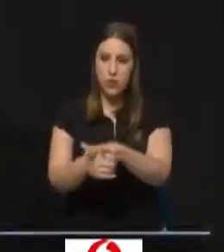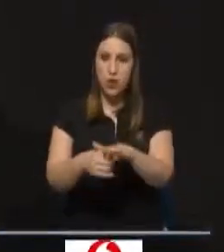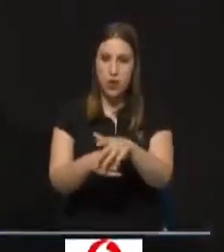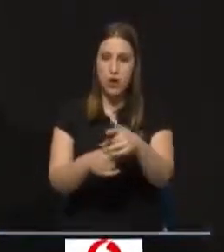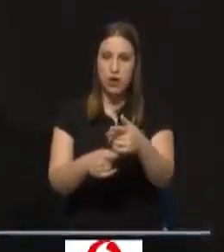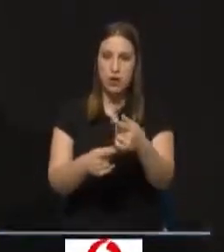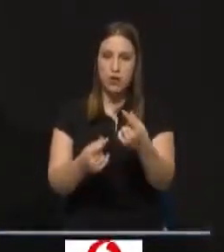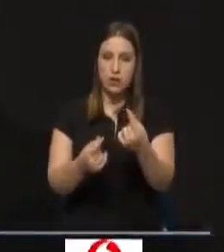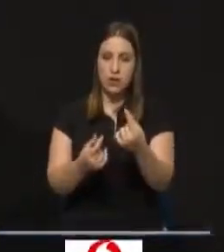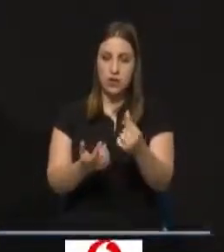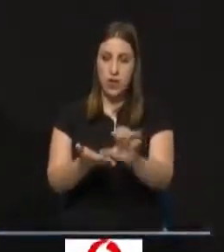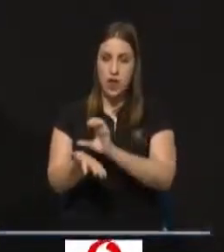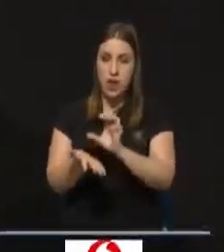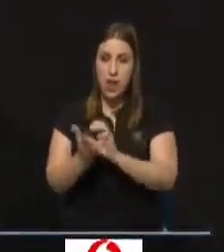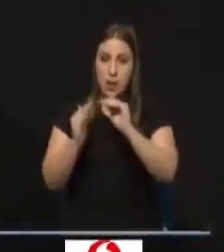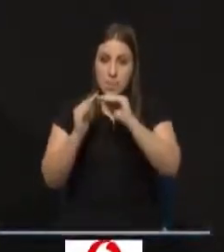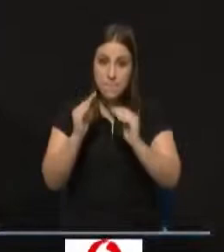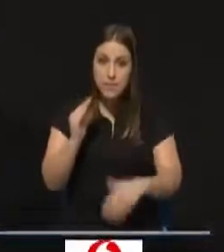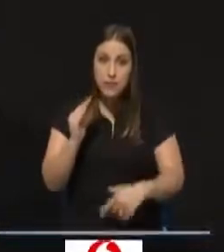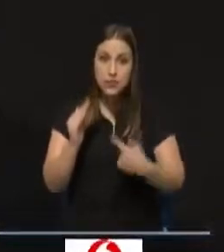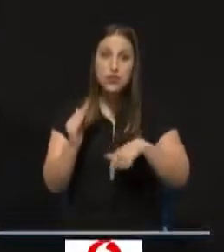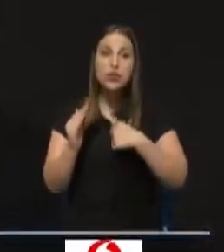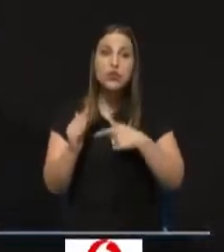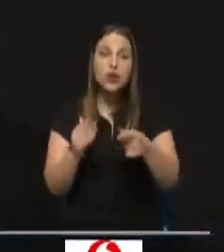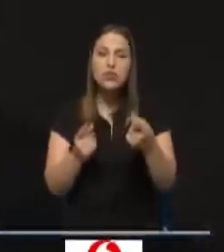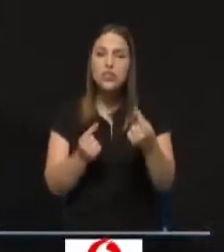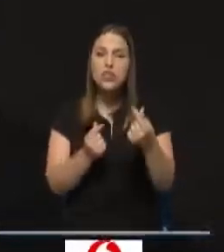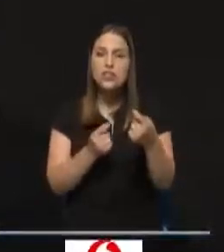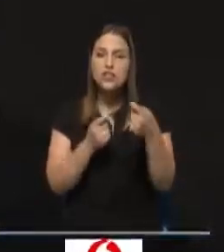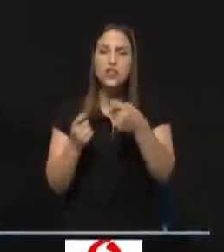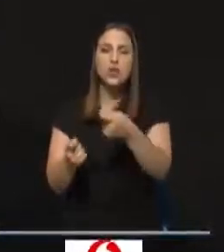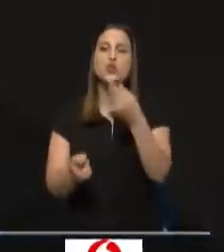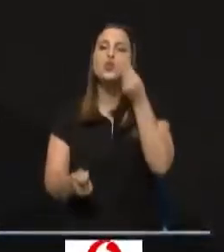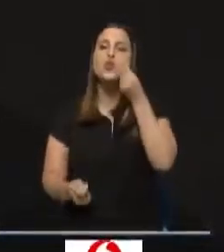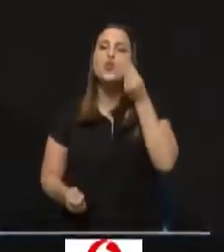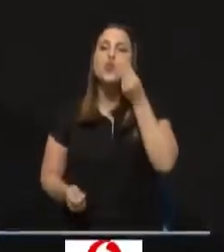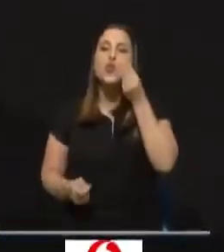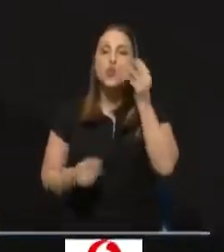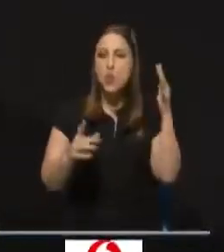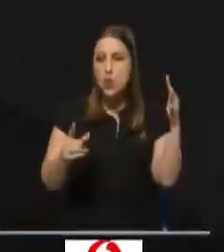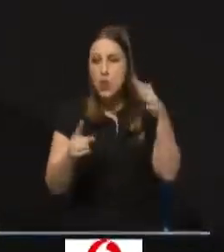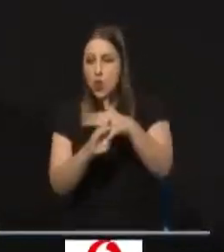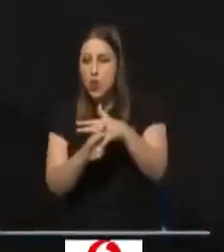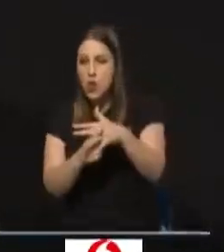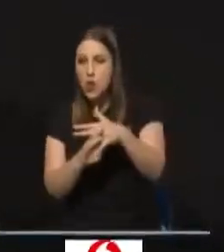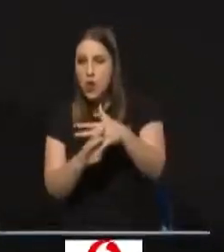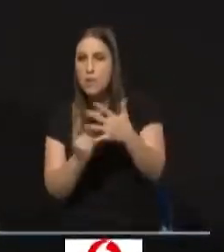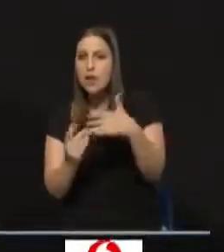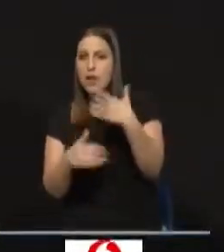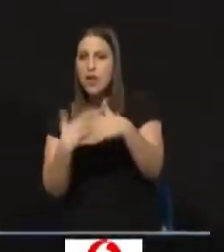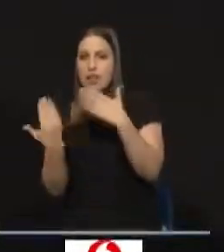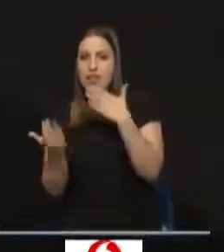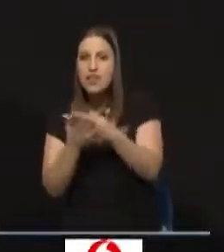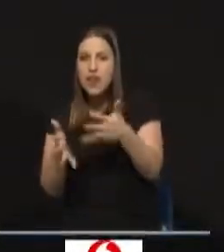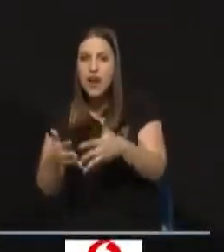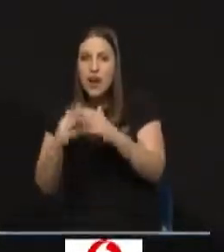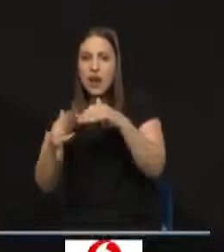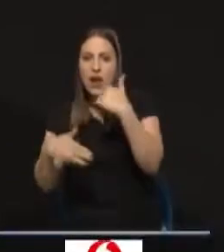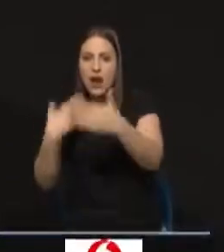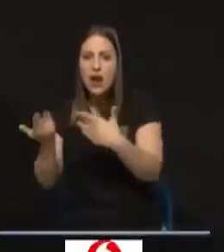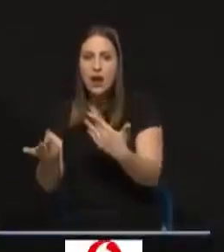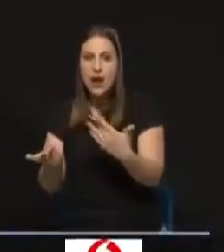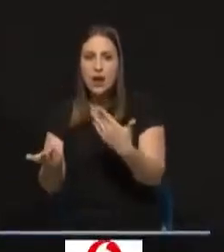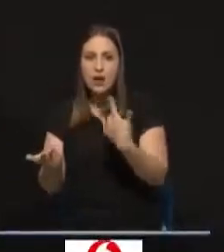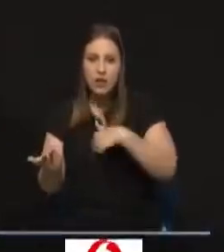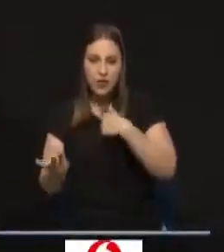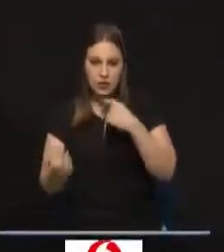so the sector is being less profitable. Where are we going to attract investors to invest in the construction